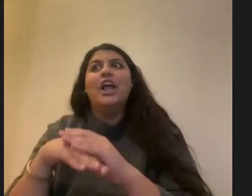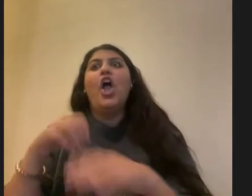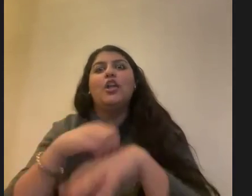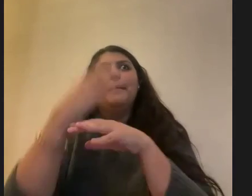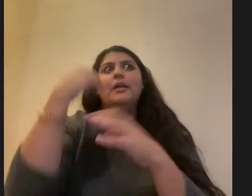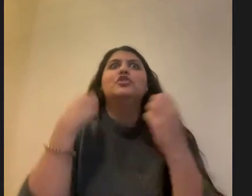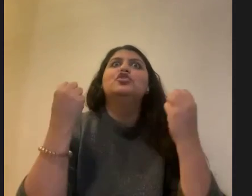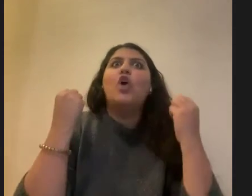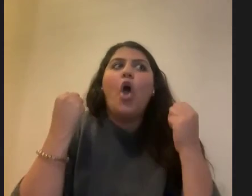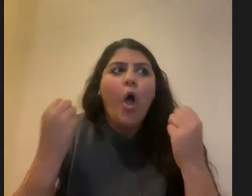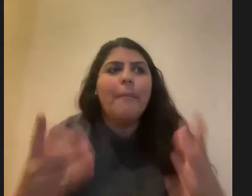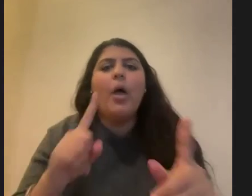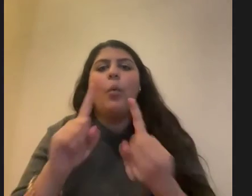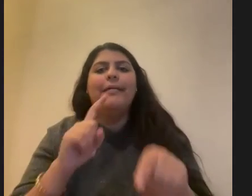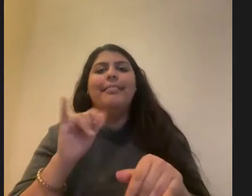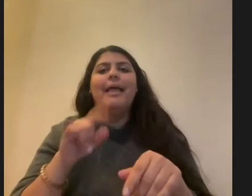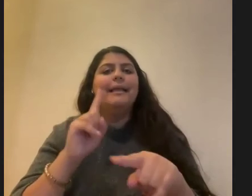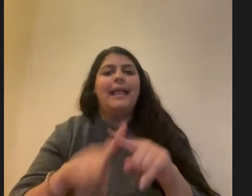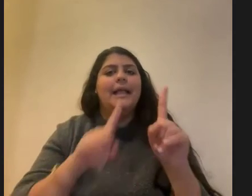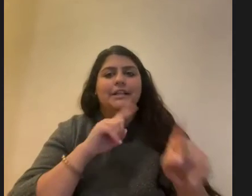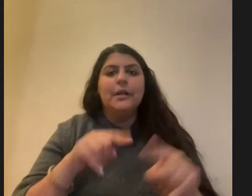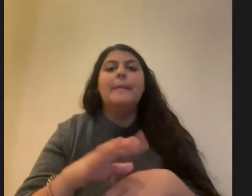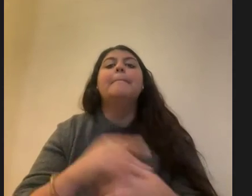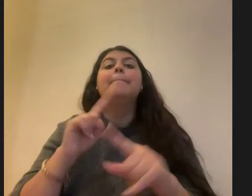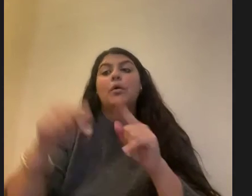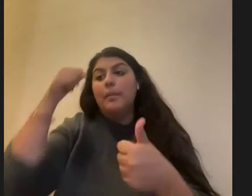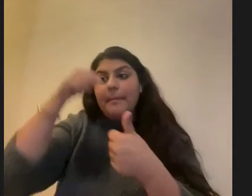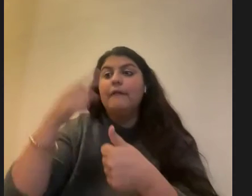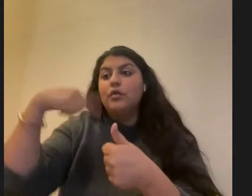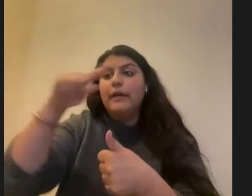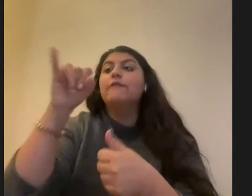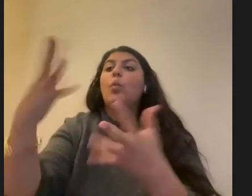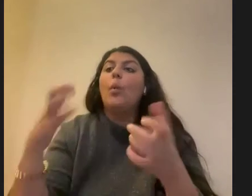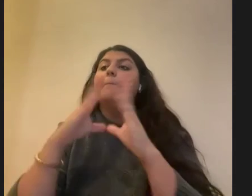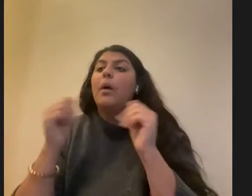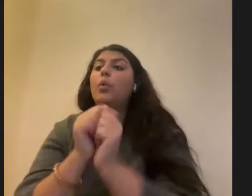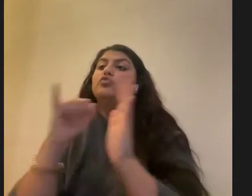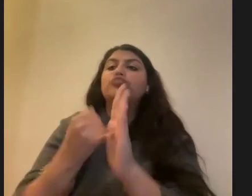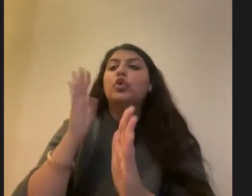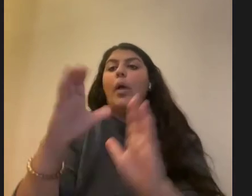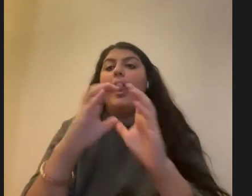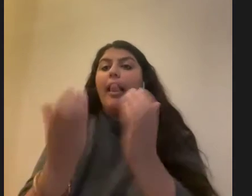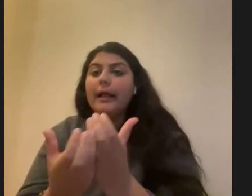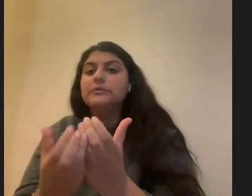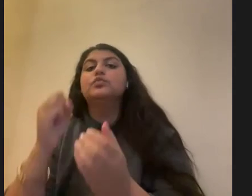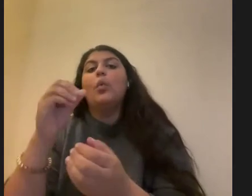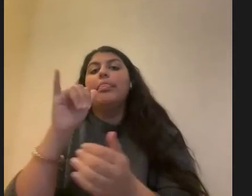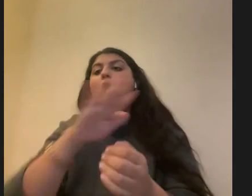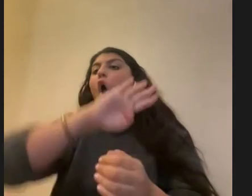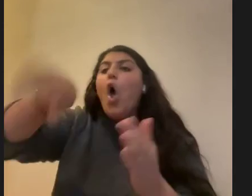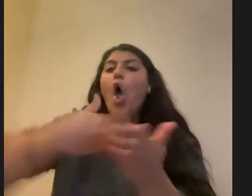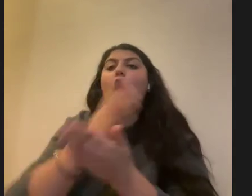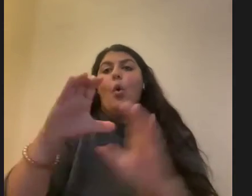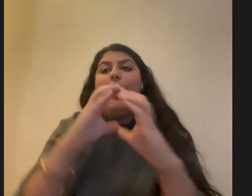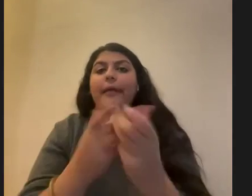could possibly get to. But a reminder for everyone, if you want to have a session with just your class so that all of your class's questions can